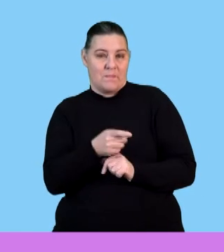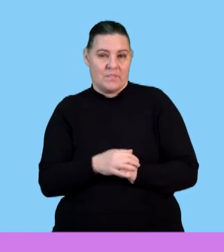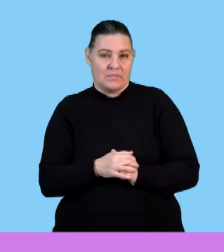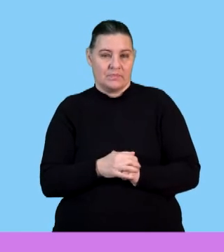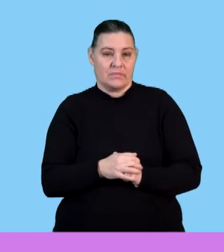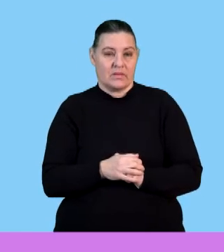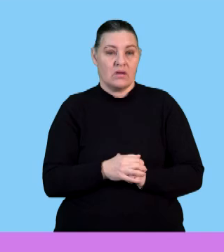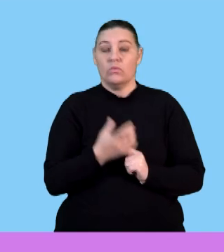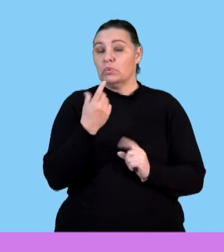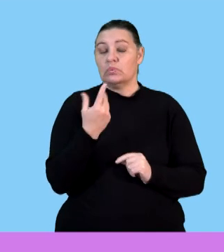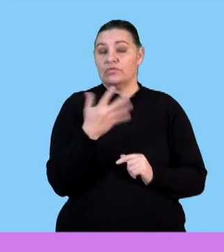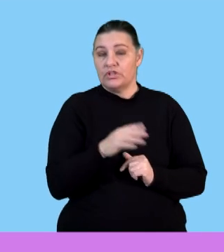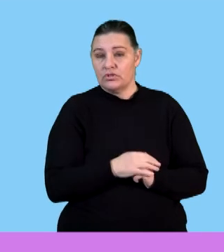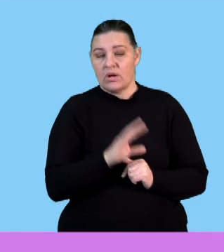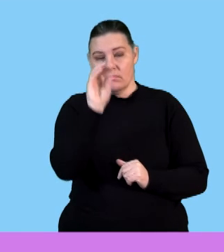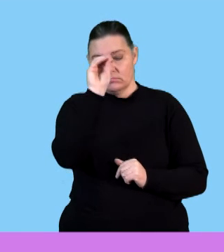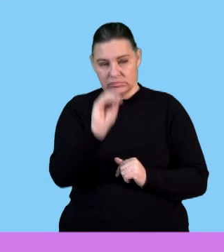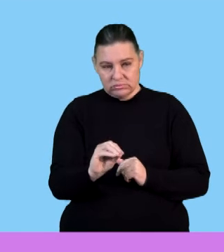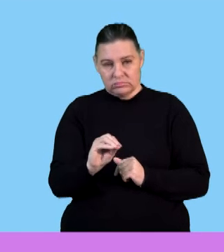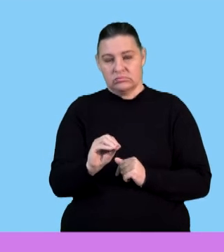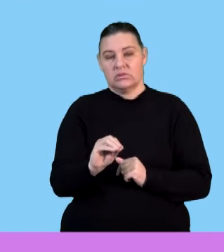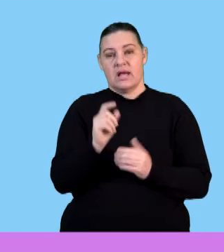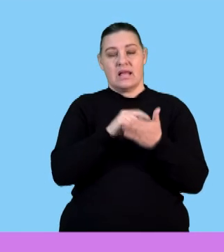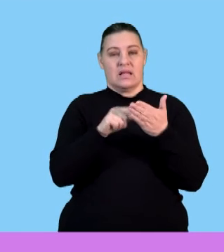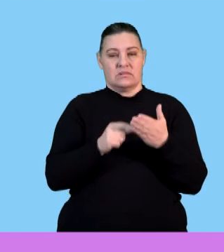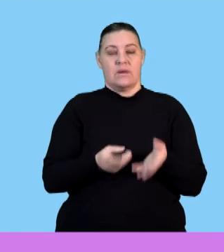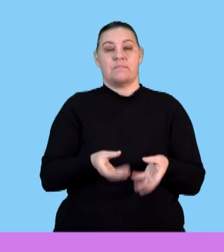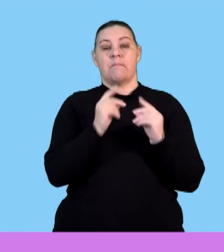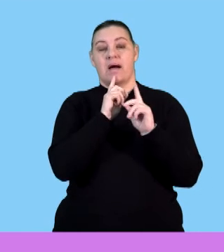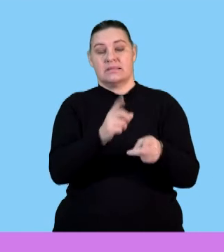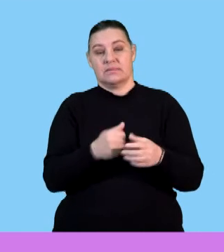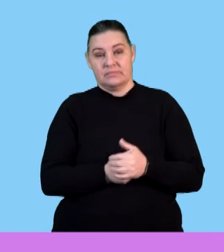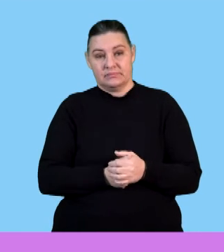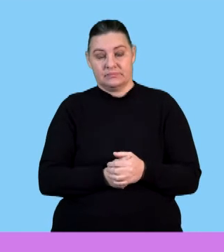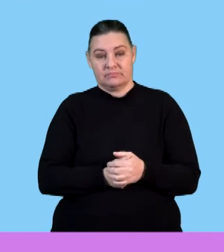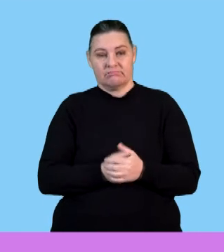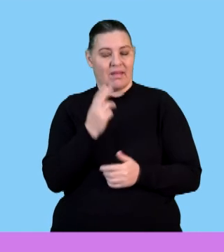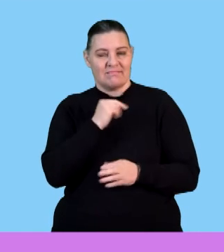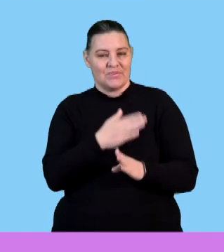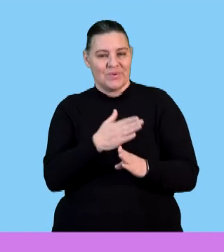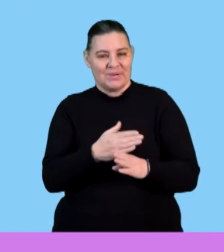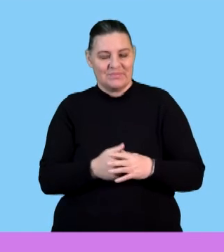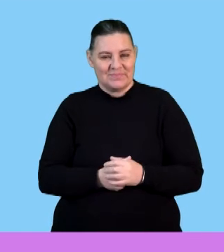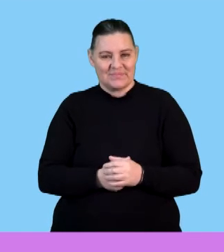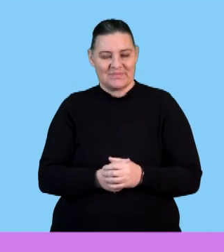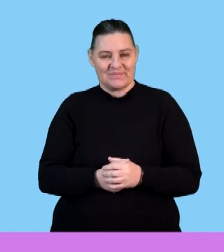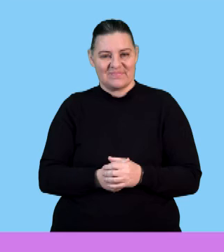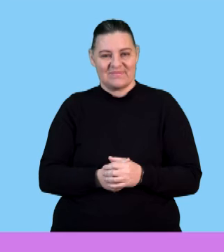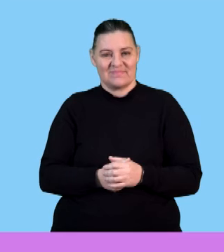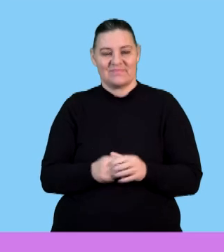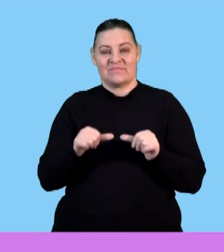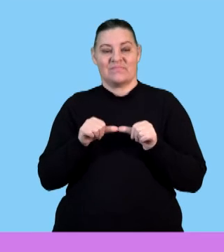work. Once you do that, you plug it all into your calculator, we get our answer. Nice work. Let's carry